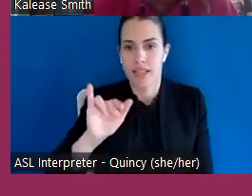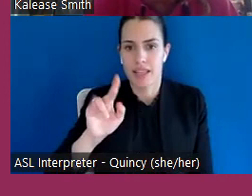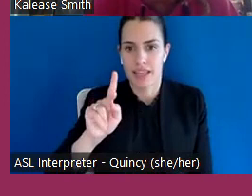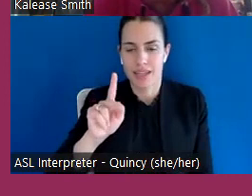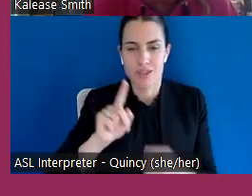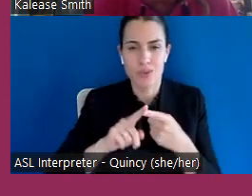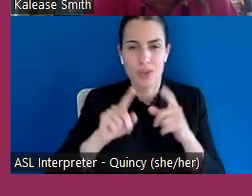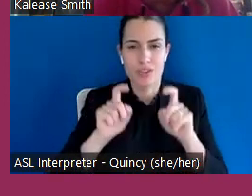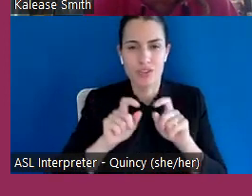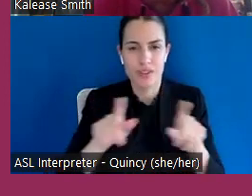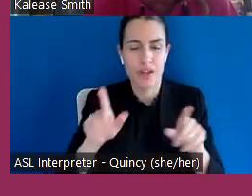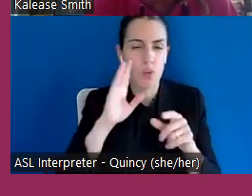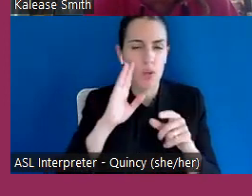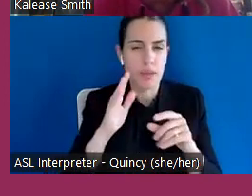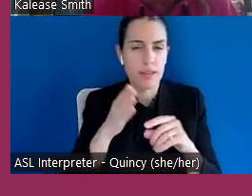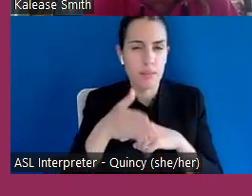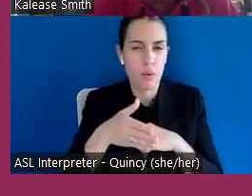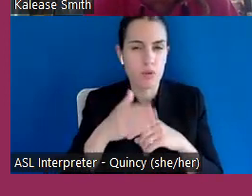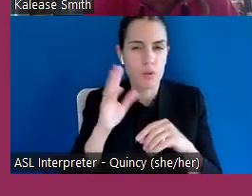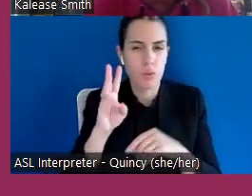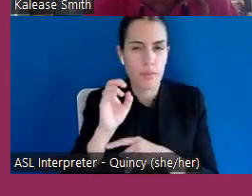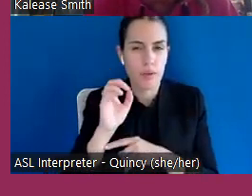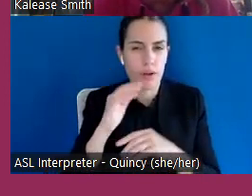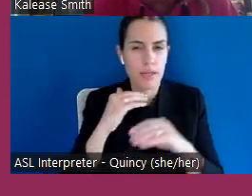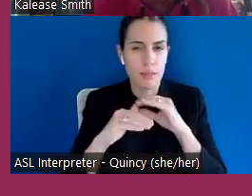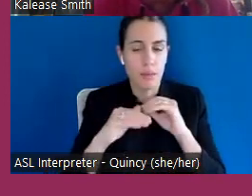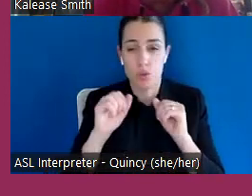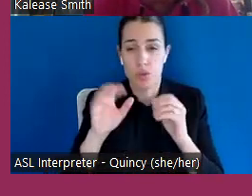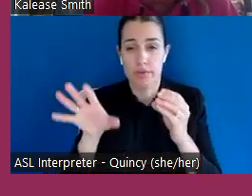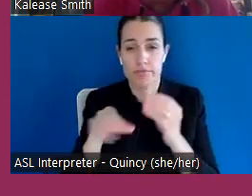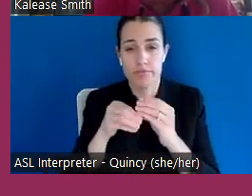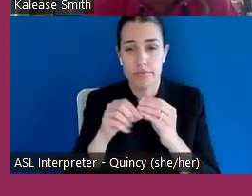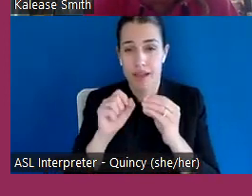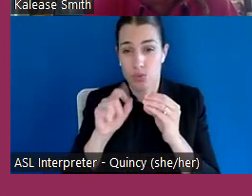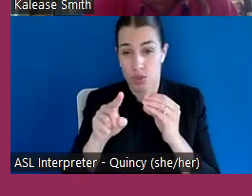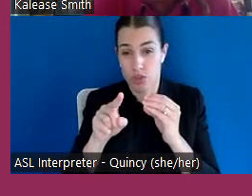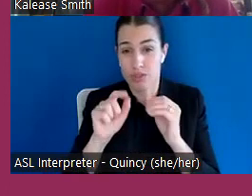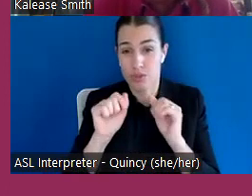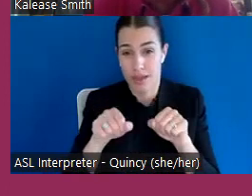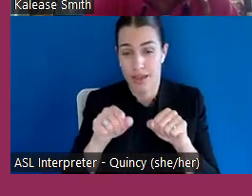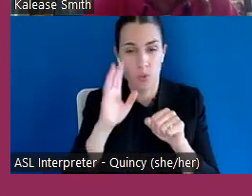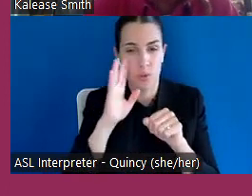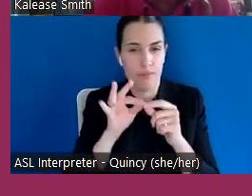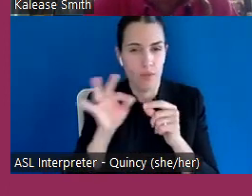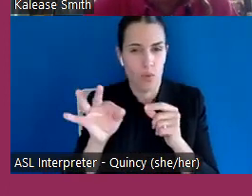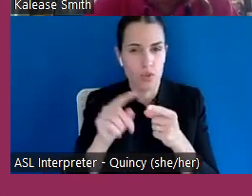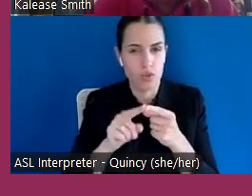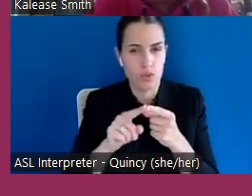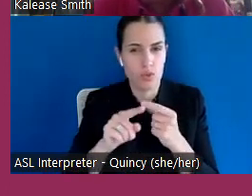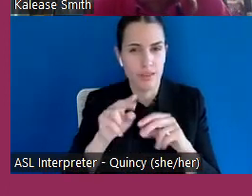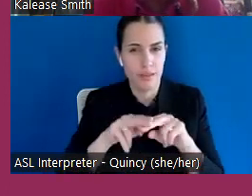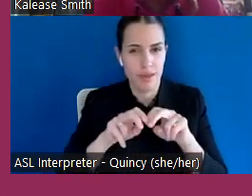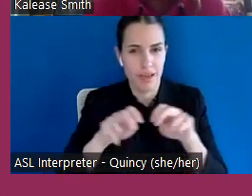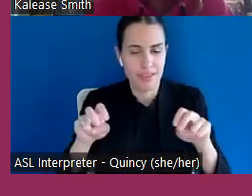post-webinar email. Any additional questions can be sent in that survey and will be forwarded to our panelists, or you can email the panelists directly given their